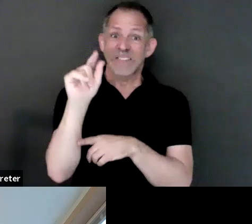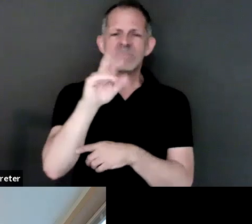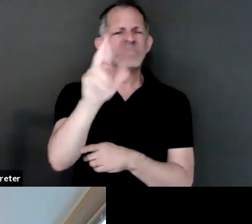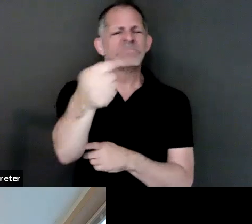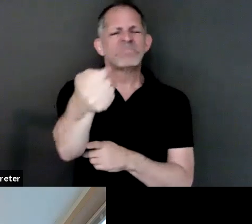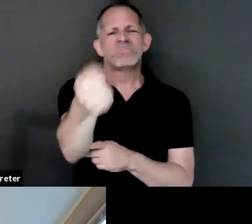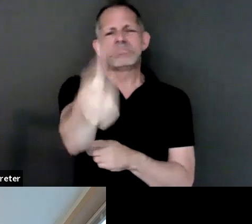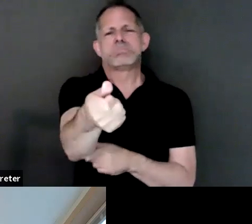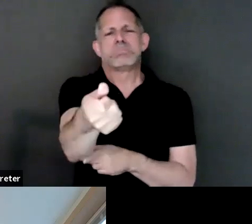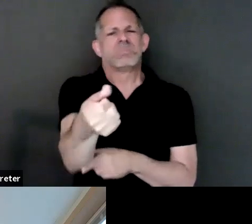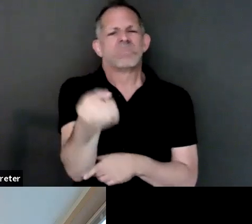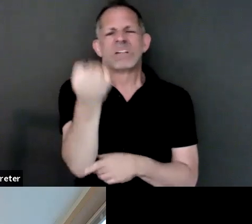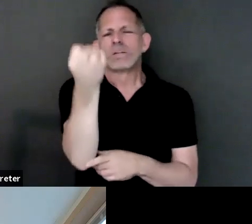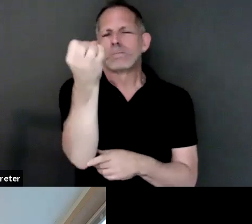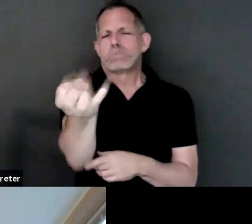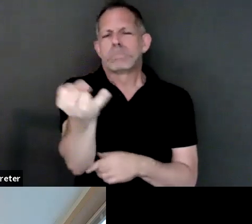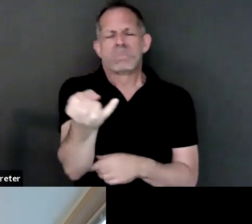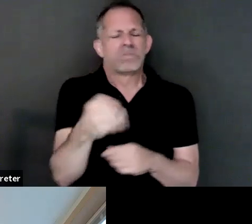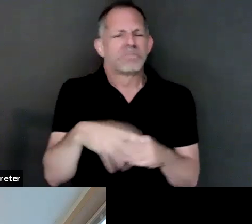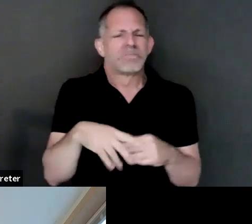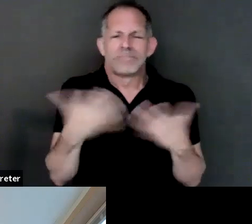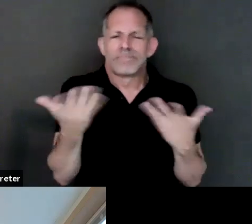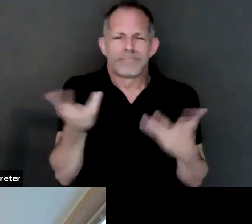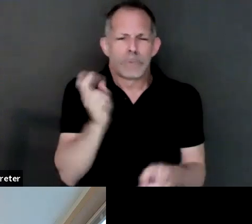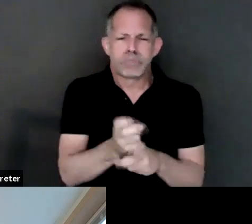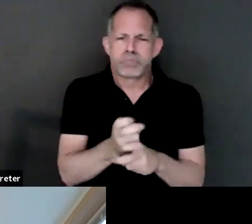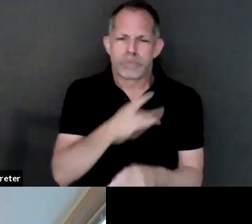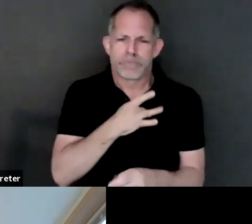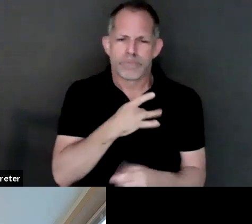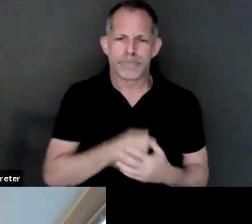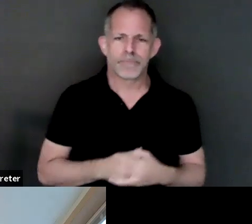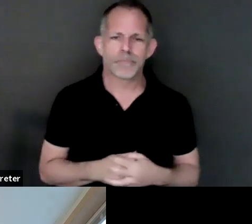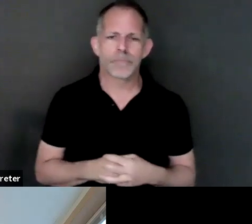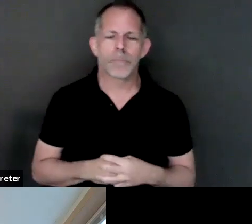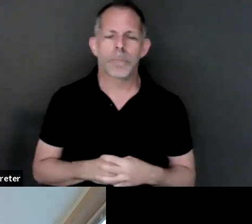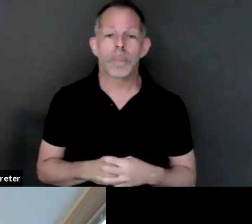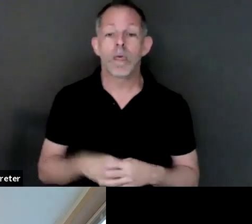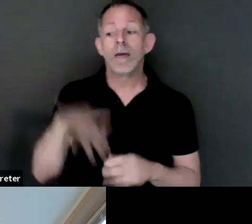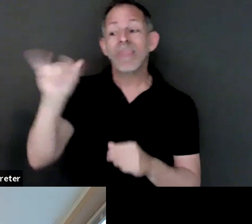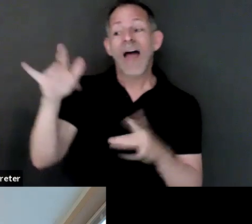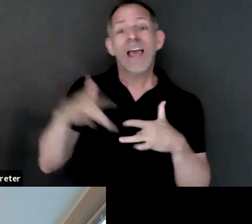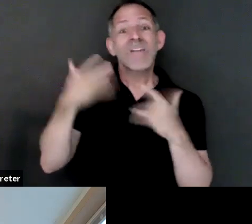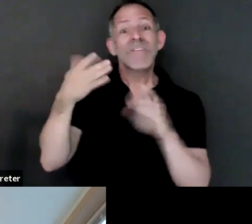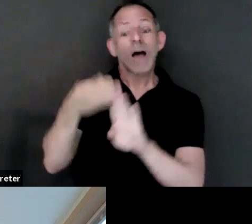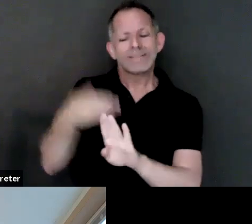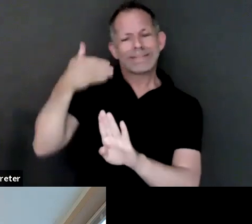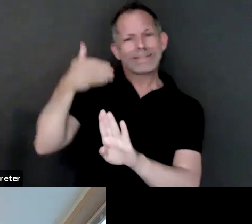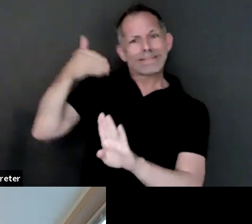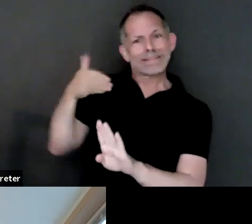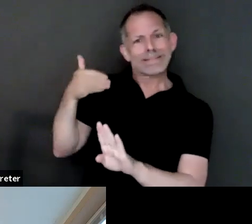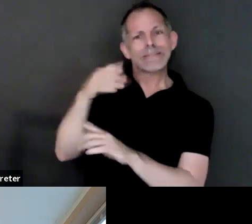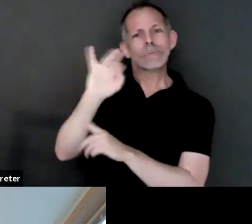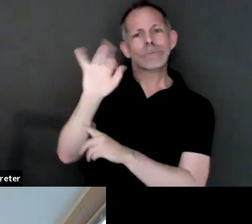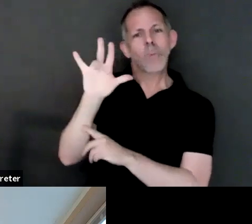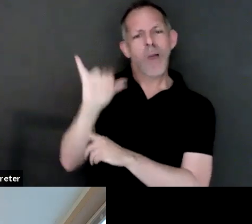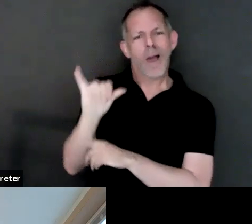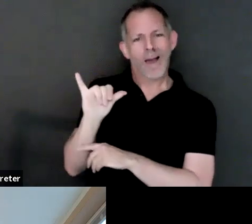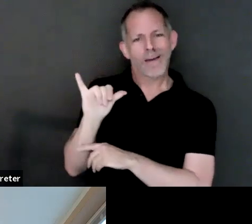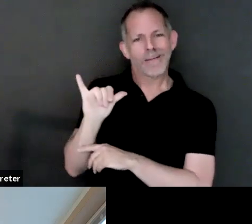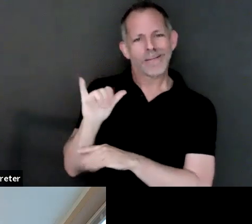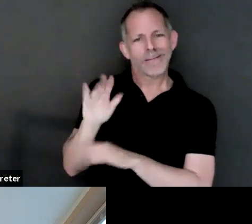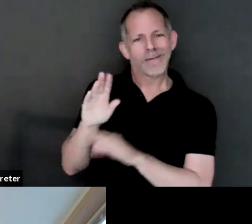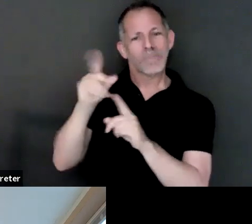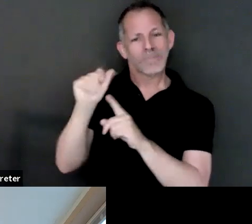data from July in Snohomish County, we see, let's compare May to July.